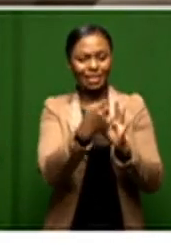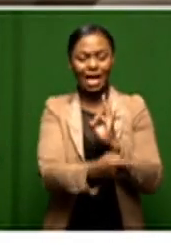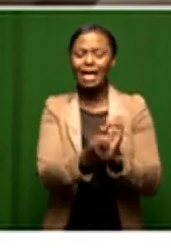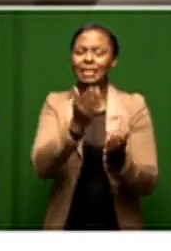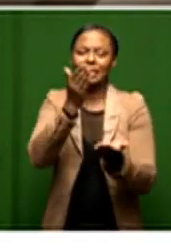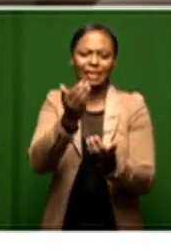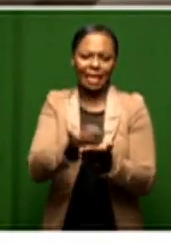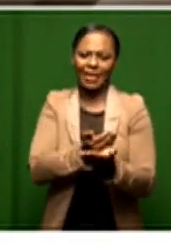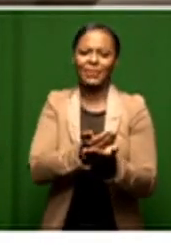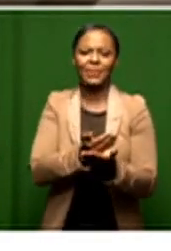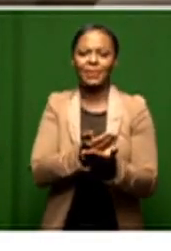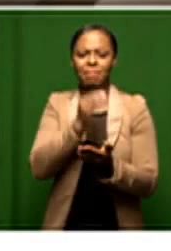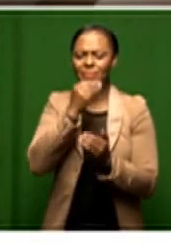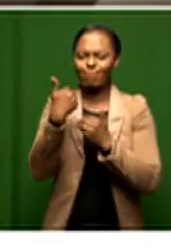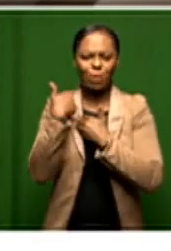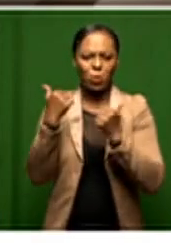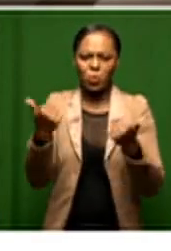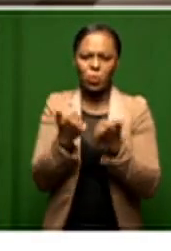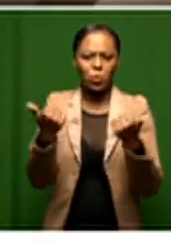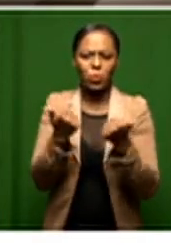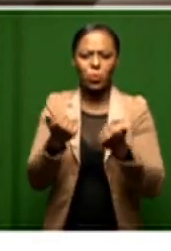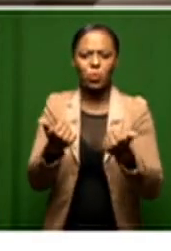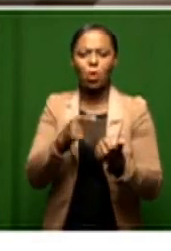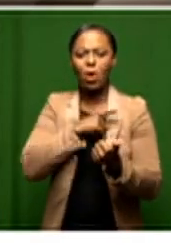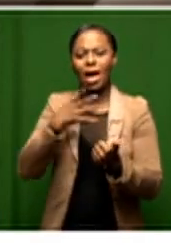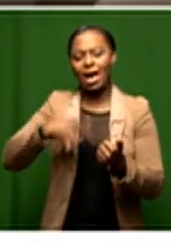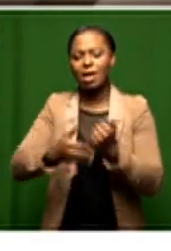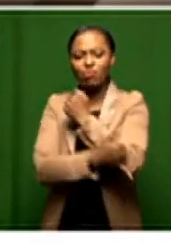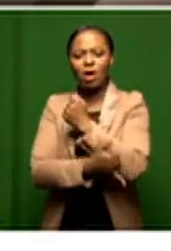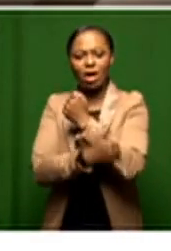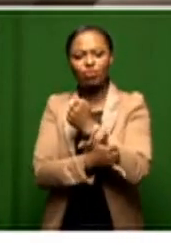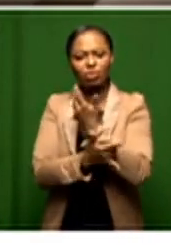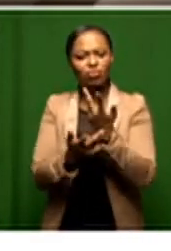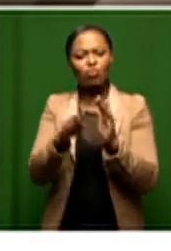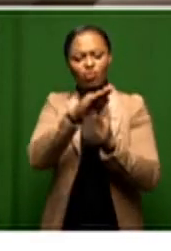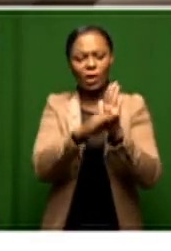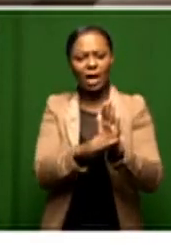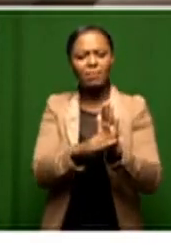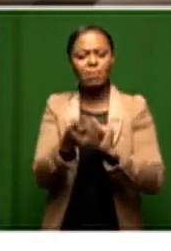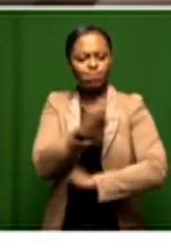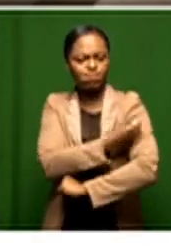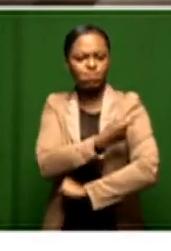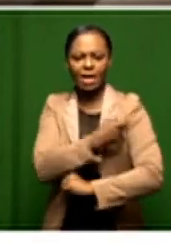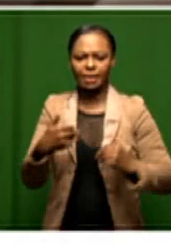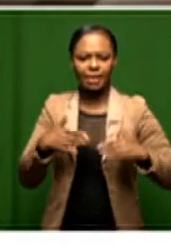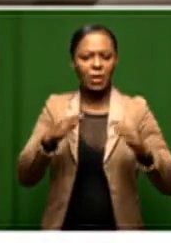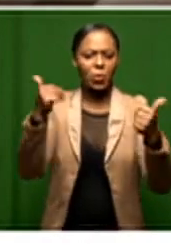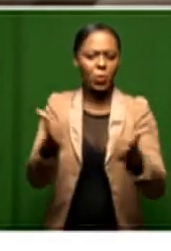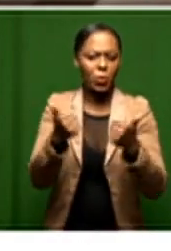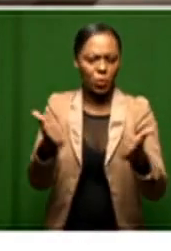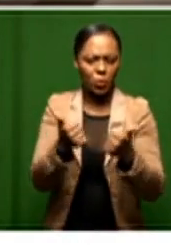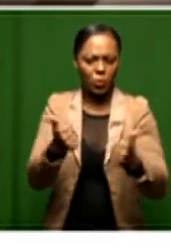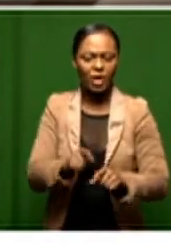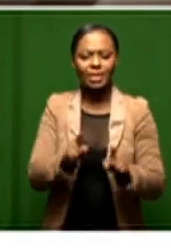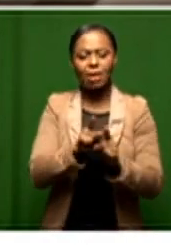seen in countries that have started the vaccination program that while there have been a few anecdotal reports